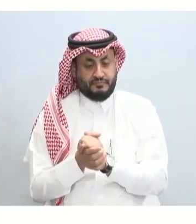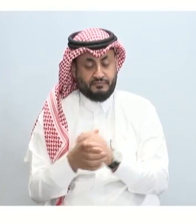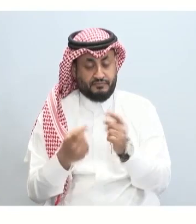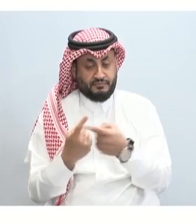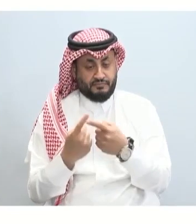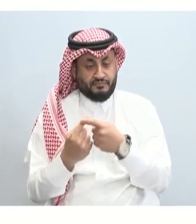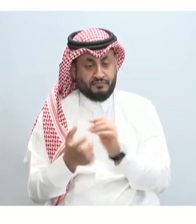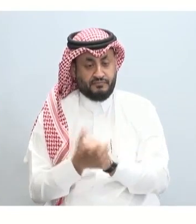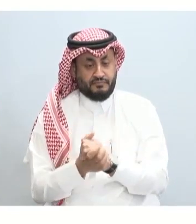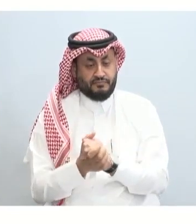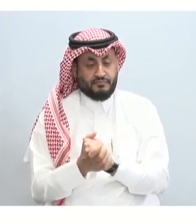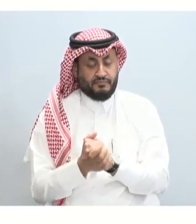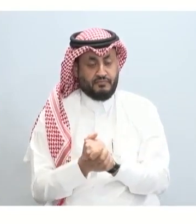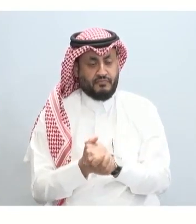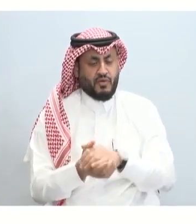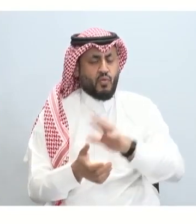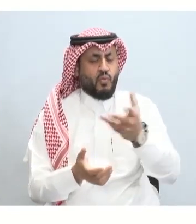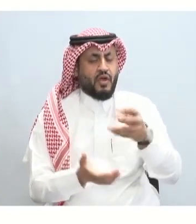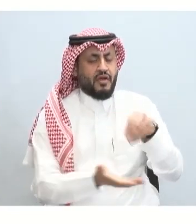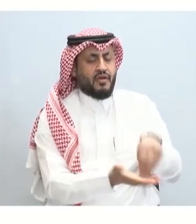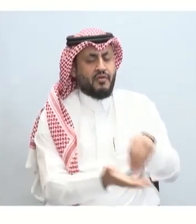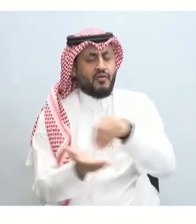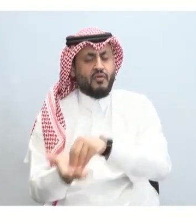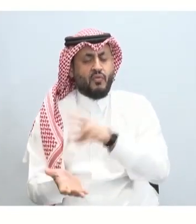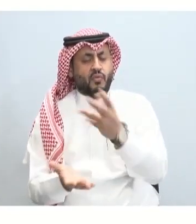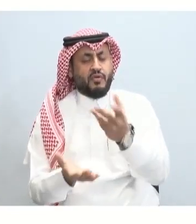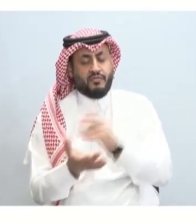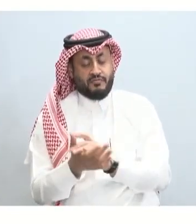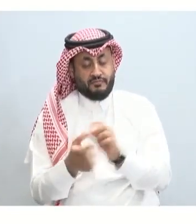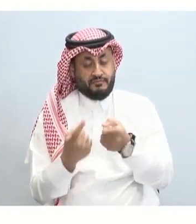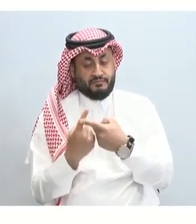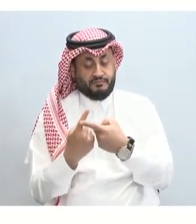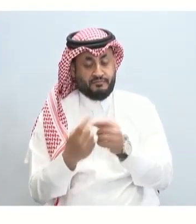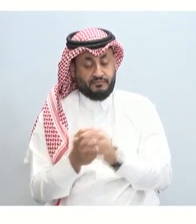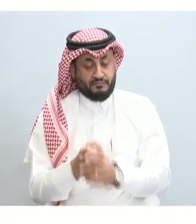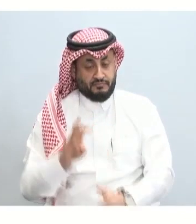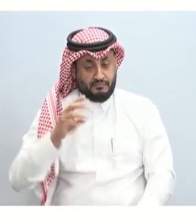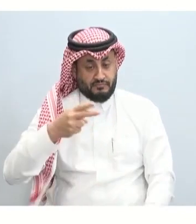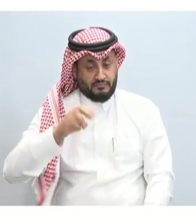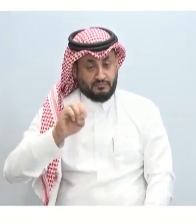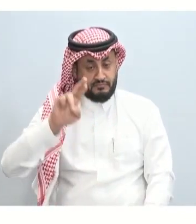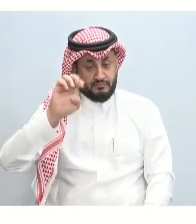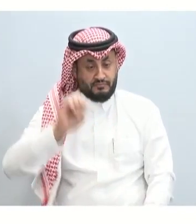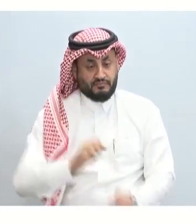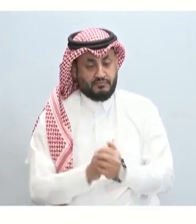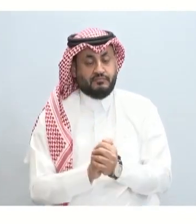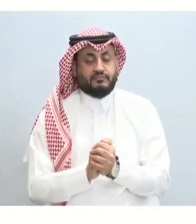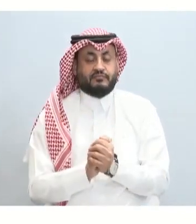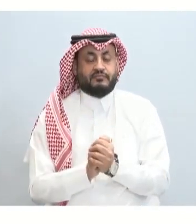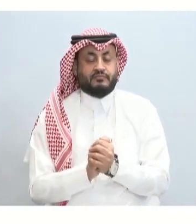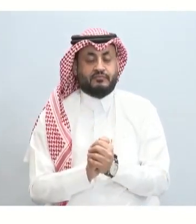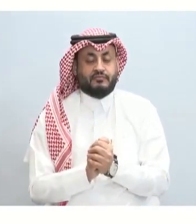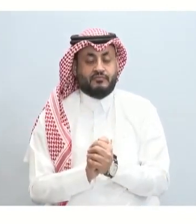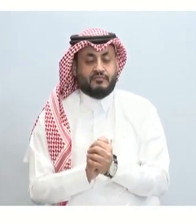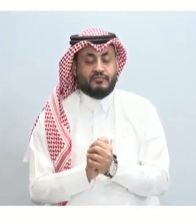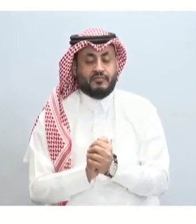first one is, where are you going? This is the first question that you should practice with your partner in front of